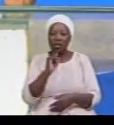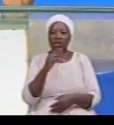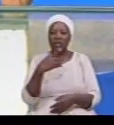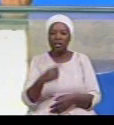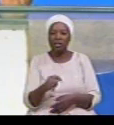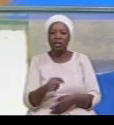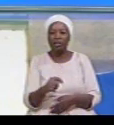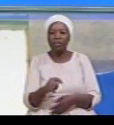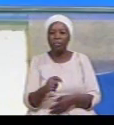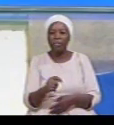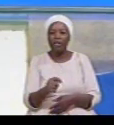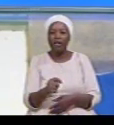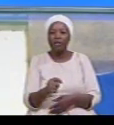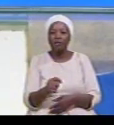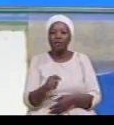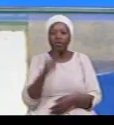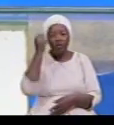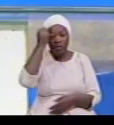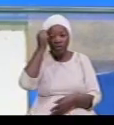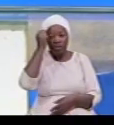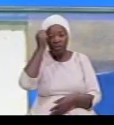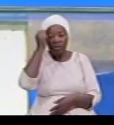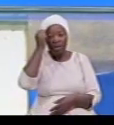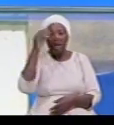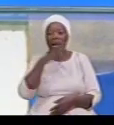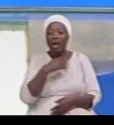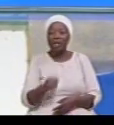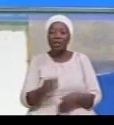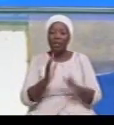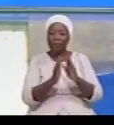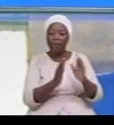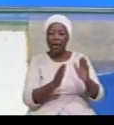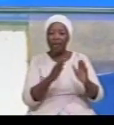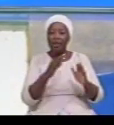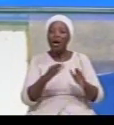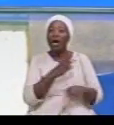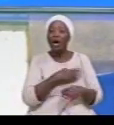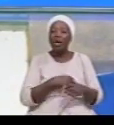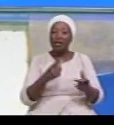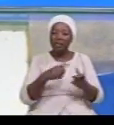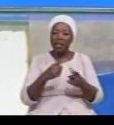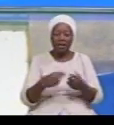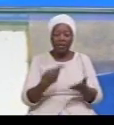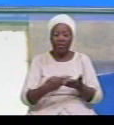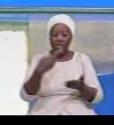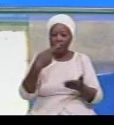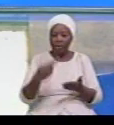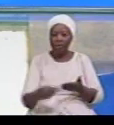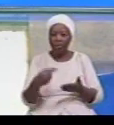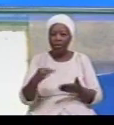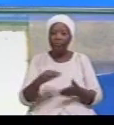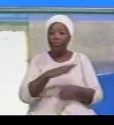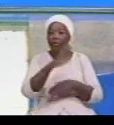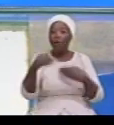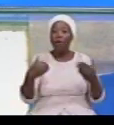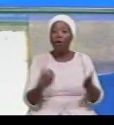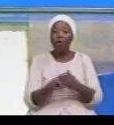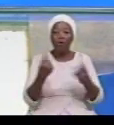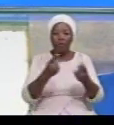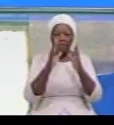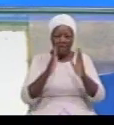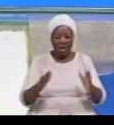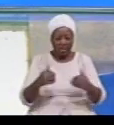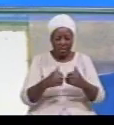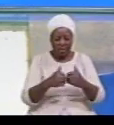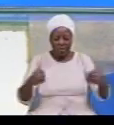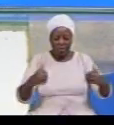preview of the death of all unrepentant sinners, separation from God,